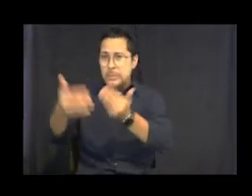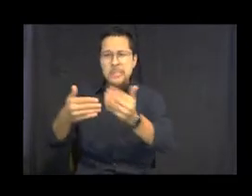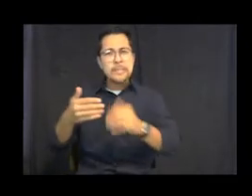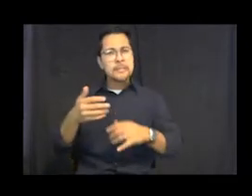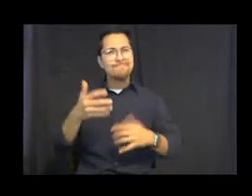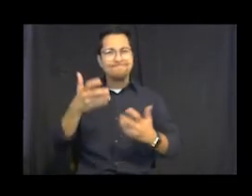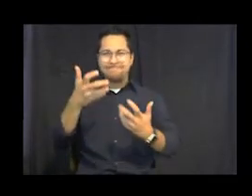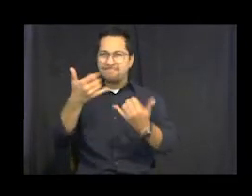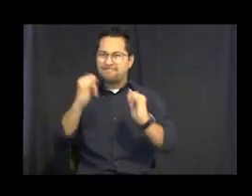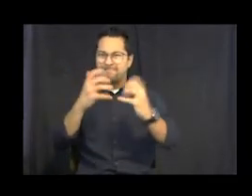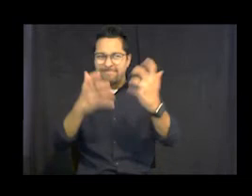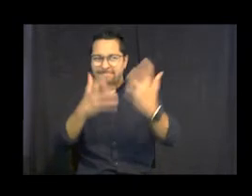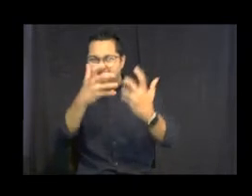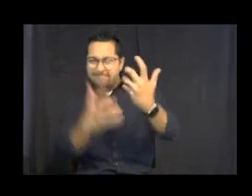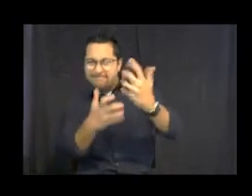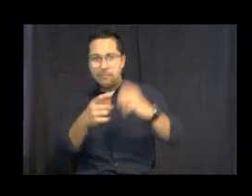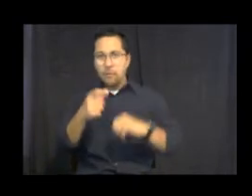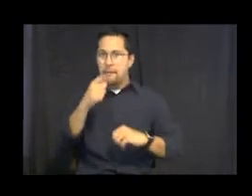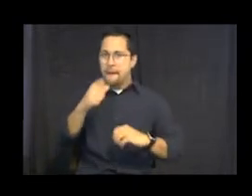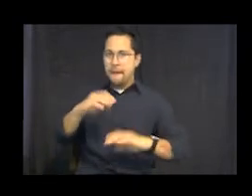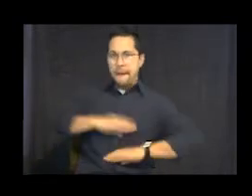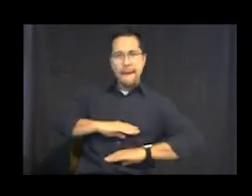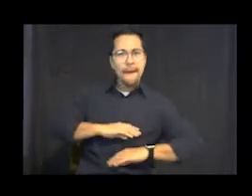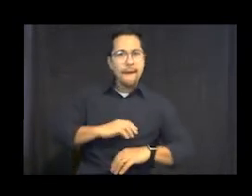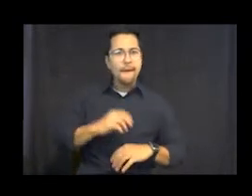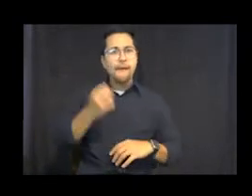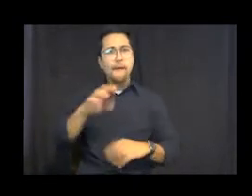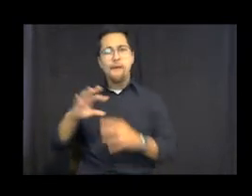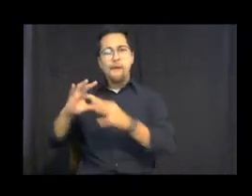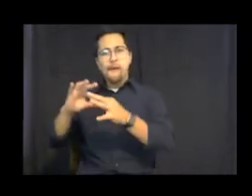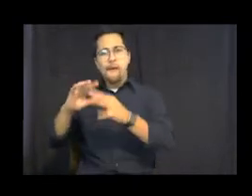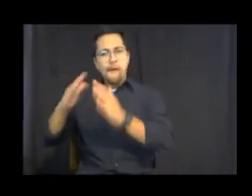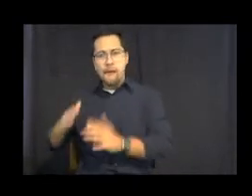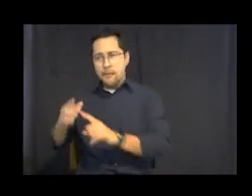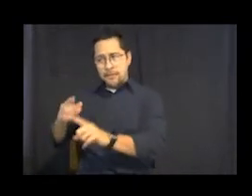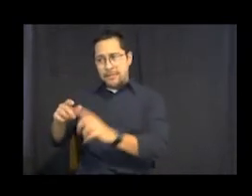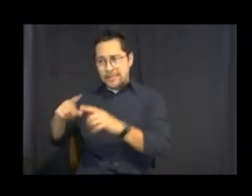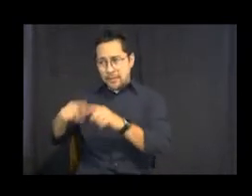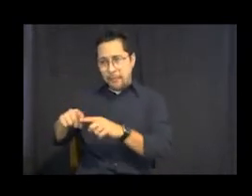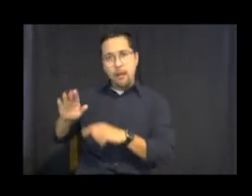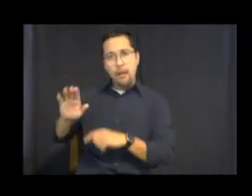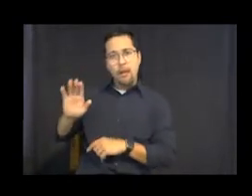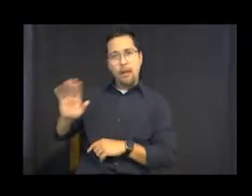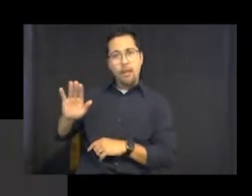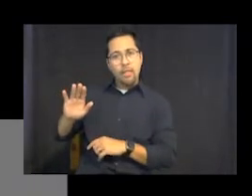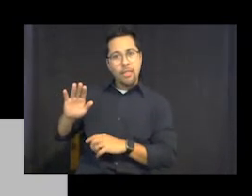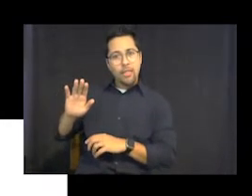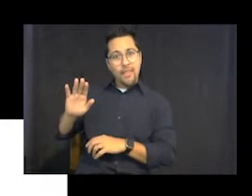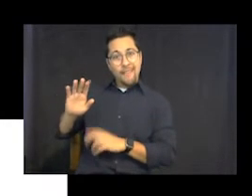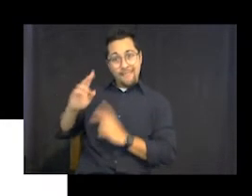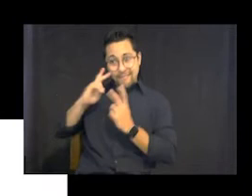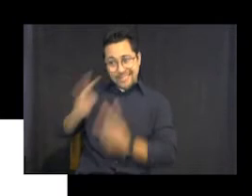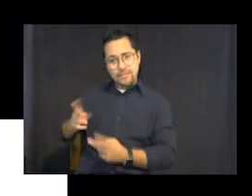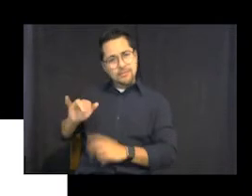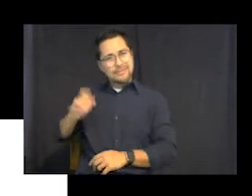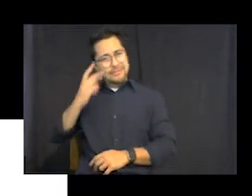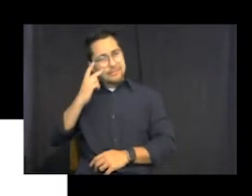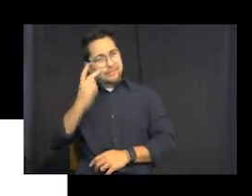good fit or they're not meeting the needs, or even if the waiver support coordinator, depending on when they have their actual visit, see that